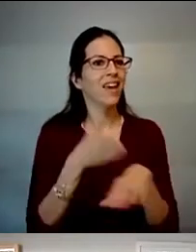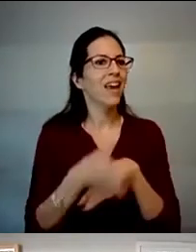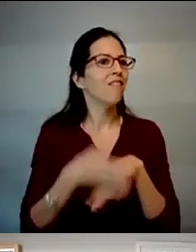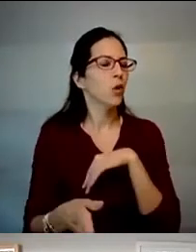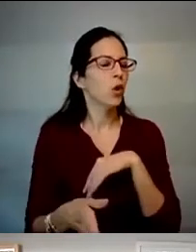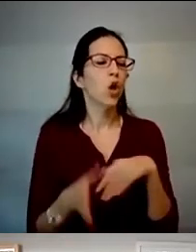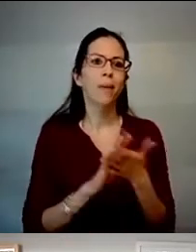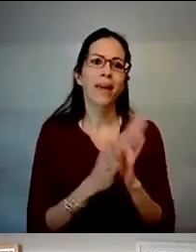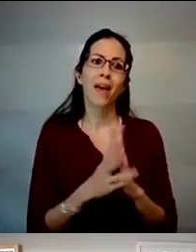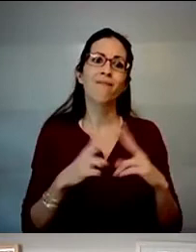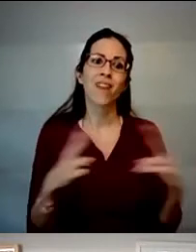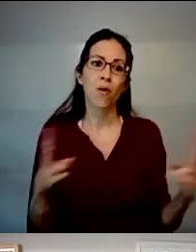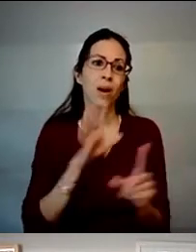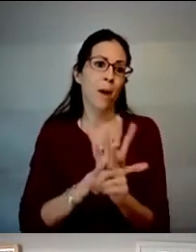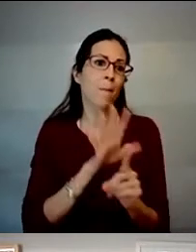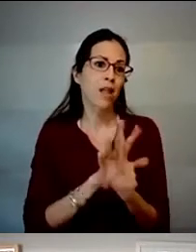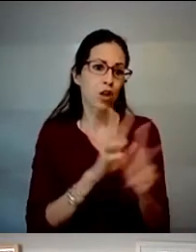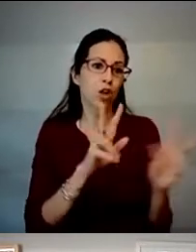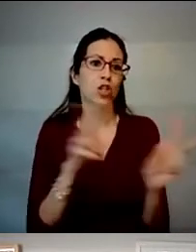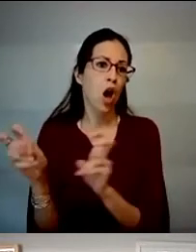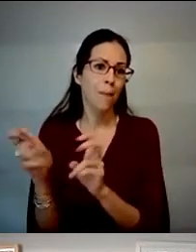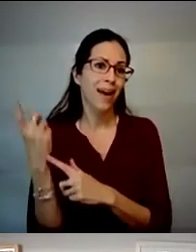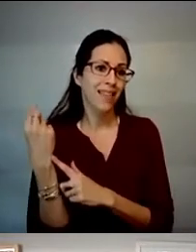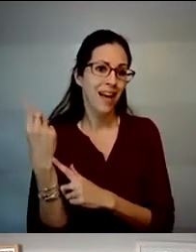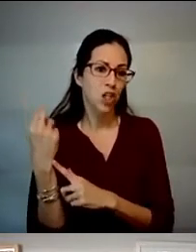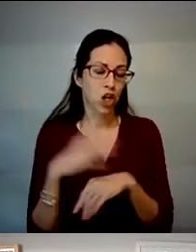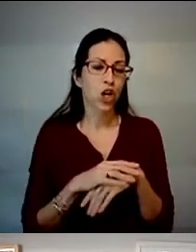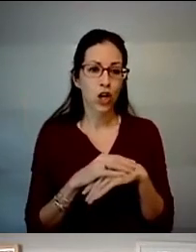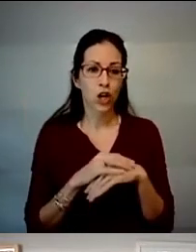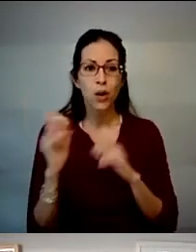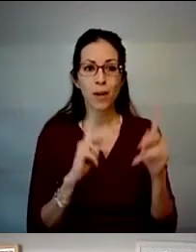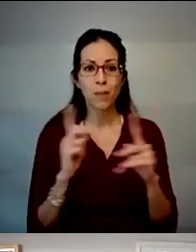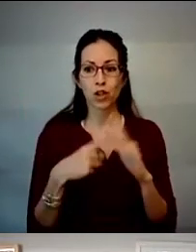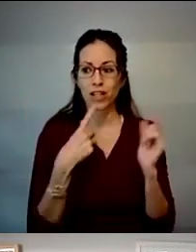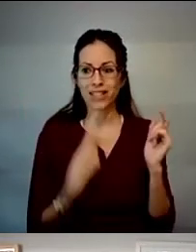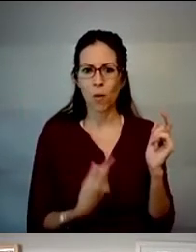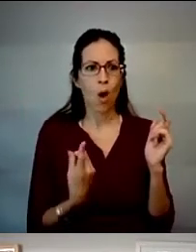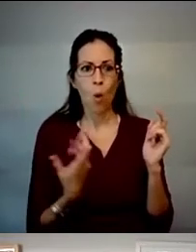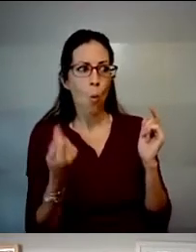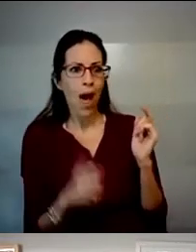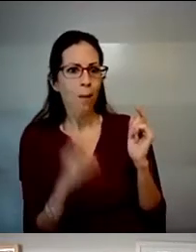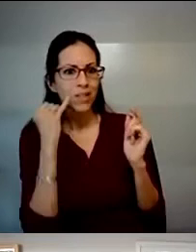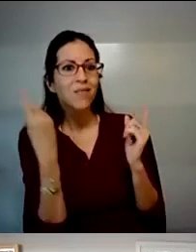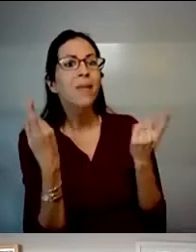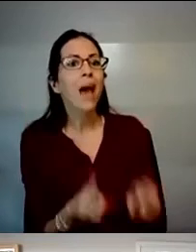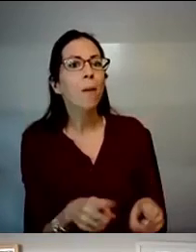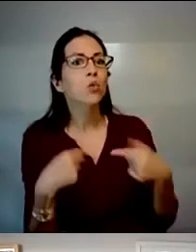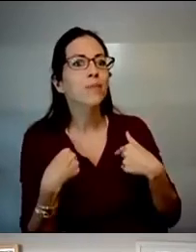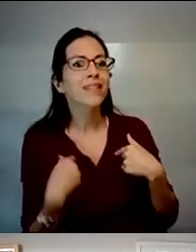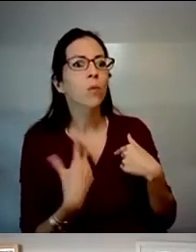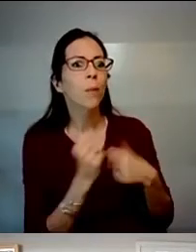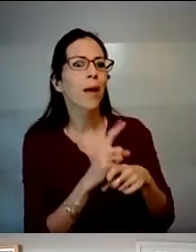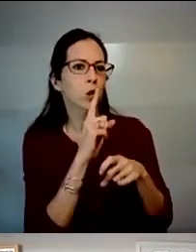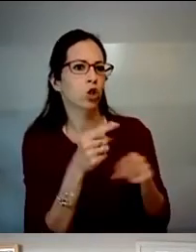topic last year. People just started to just think about, you know, what would happen if something happened to me? I want to make sure things go in the right direction. So, and